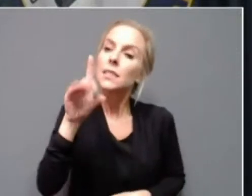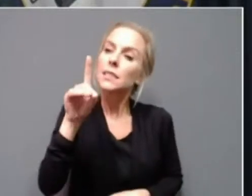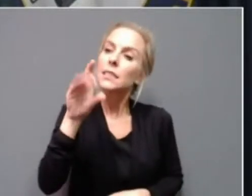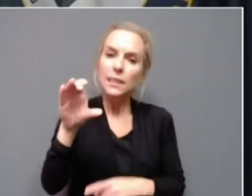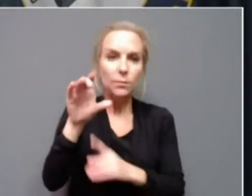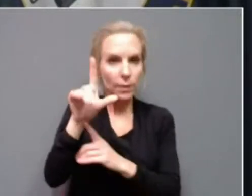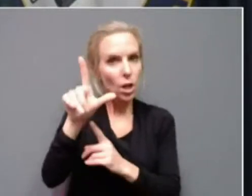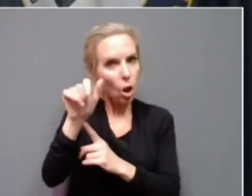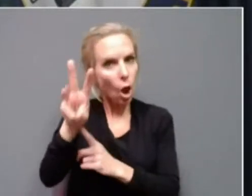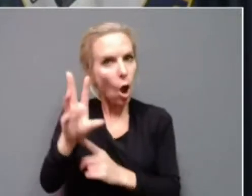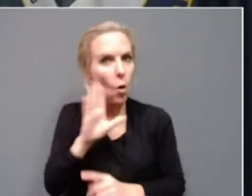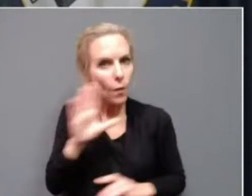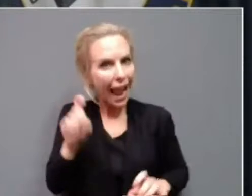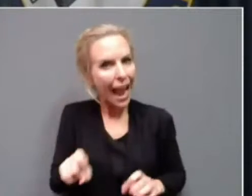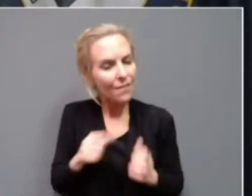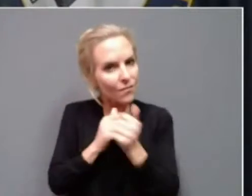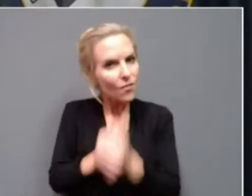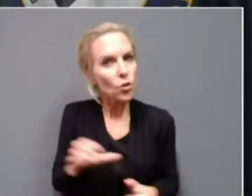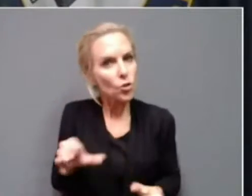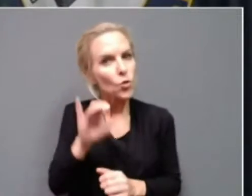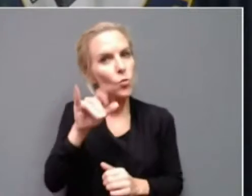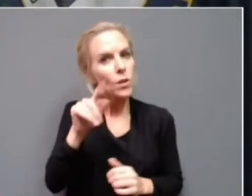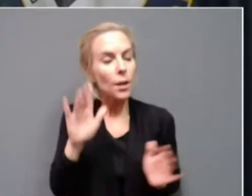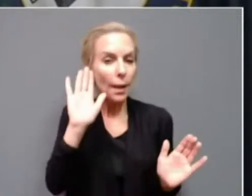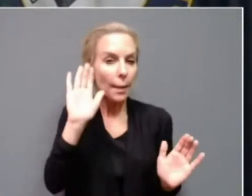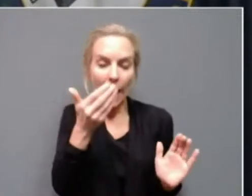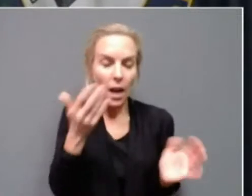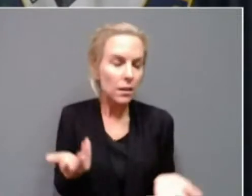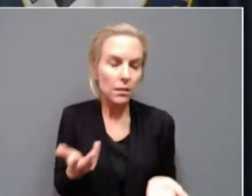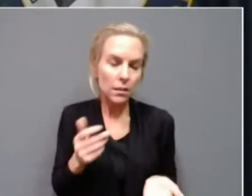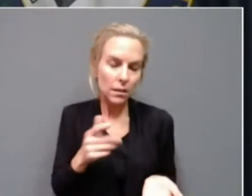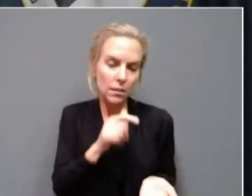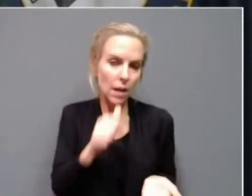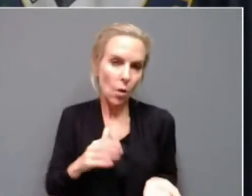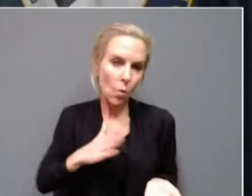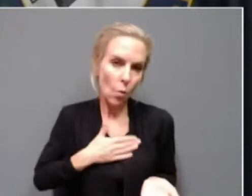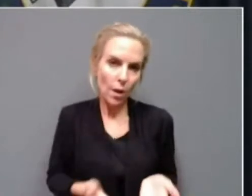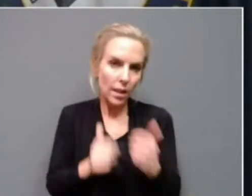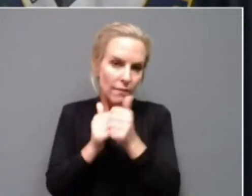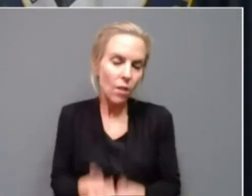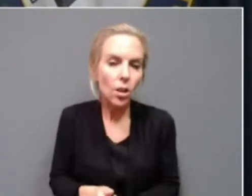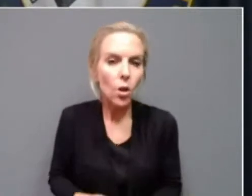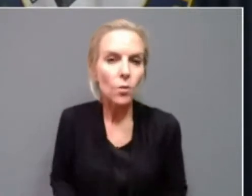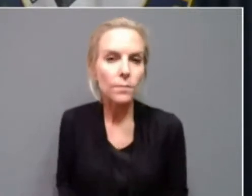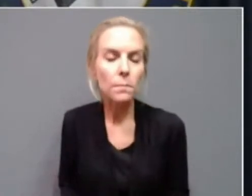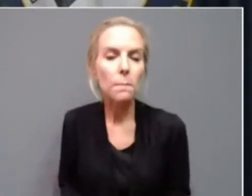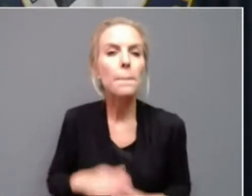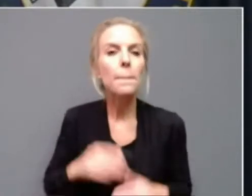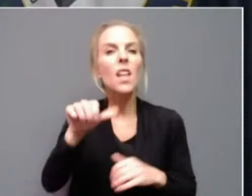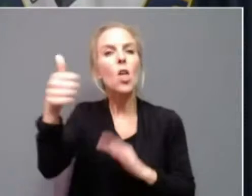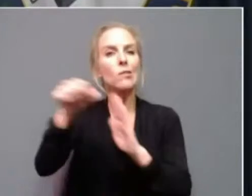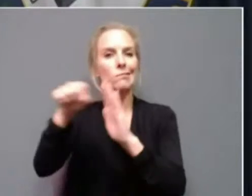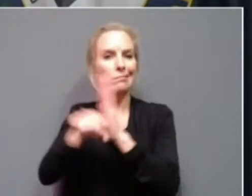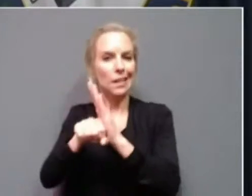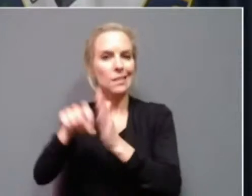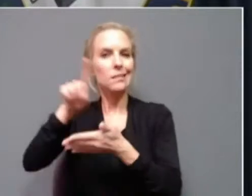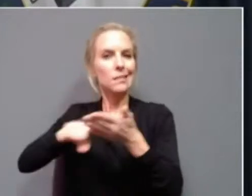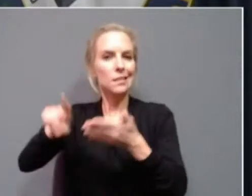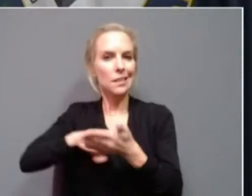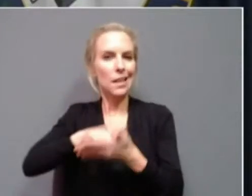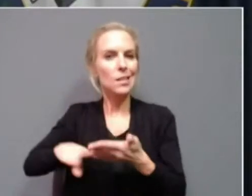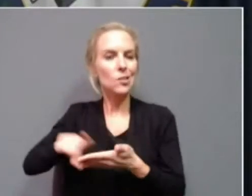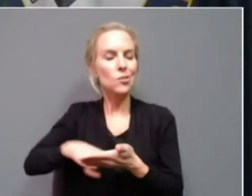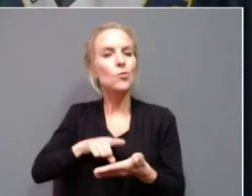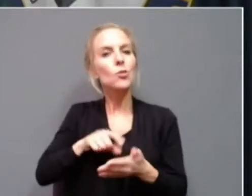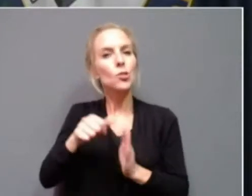to do it. But now apparently are not willing to follow that. Other states are starting to cancel elective surgeries and looking at